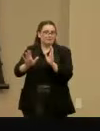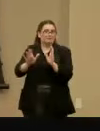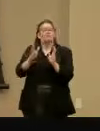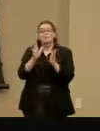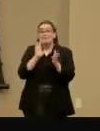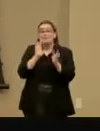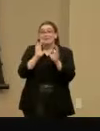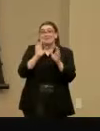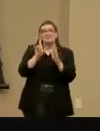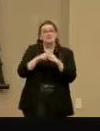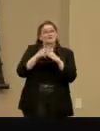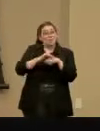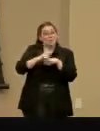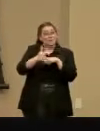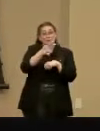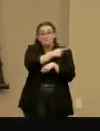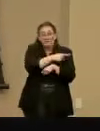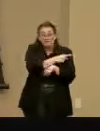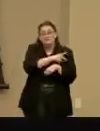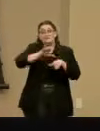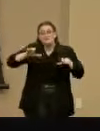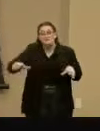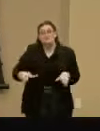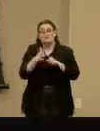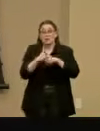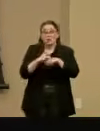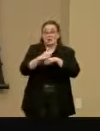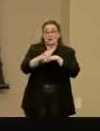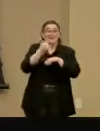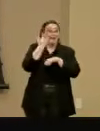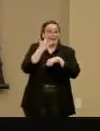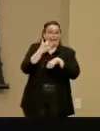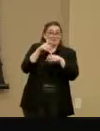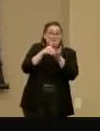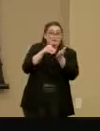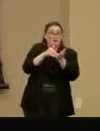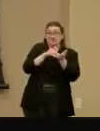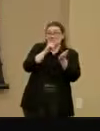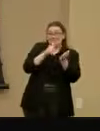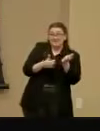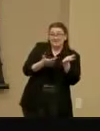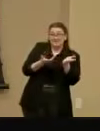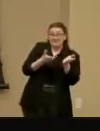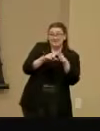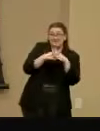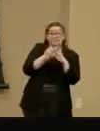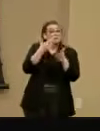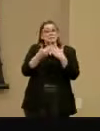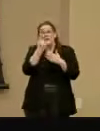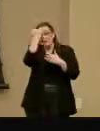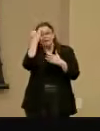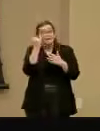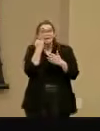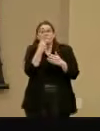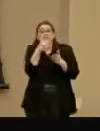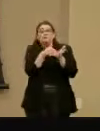early. You guys can help with those conversations. Be proactive, even if the rheumatologist doesn't. Even if the rheumatologist is a male physician, please